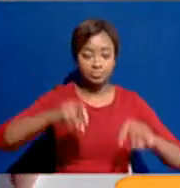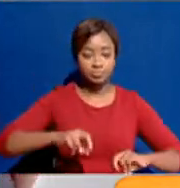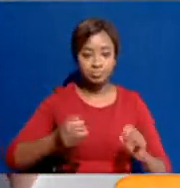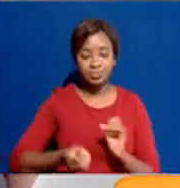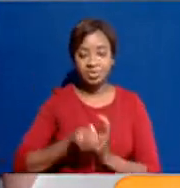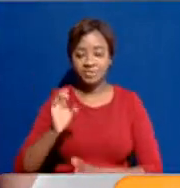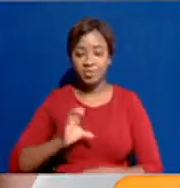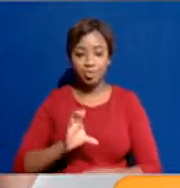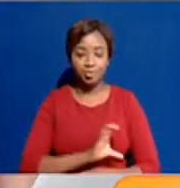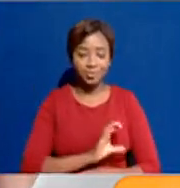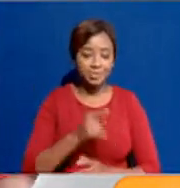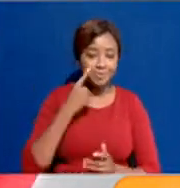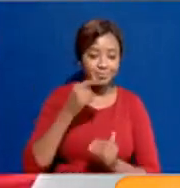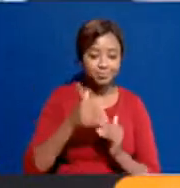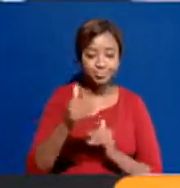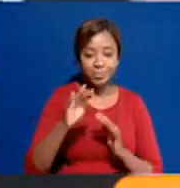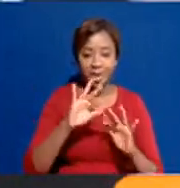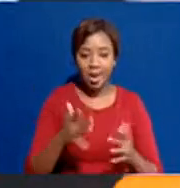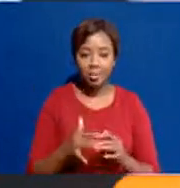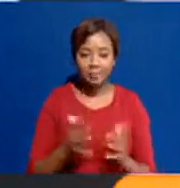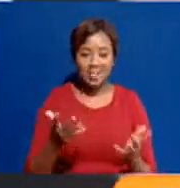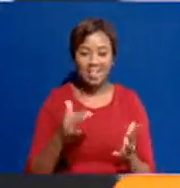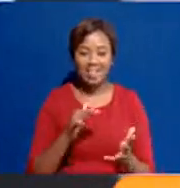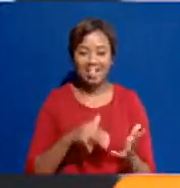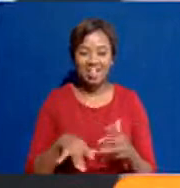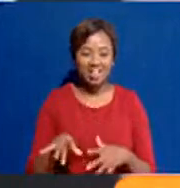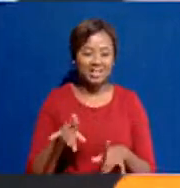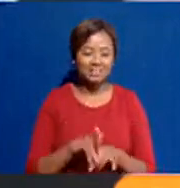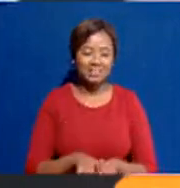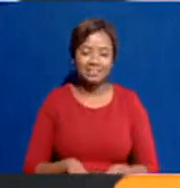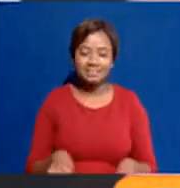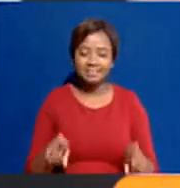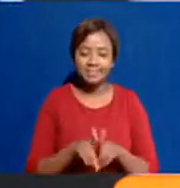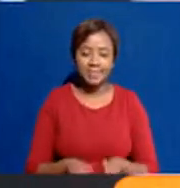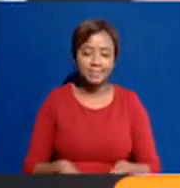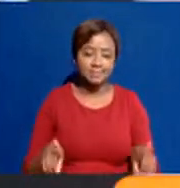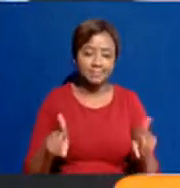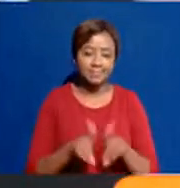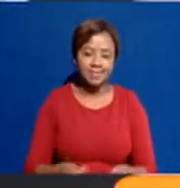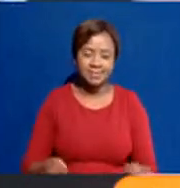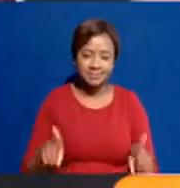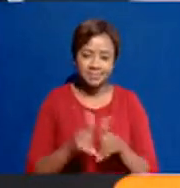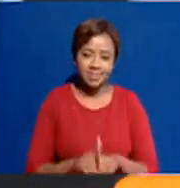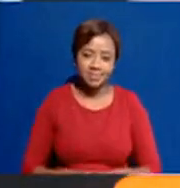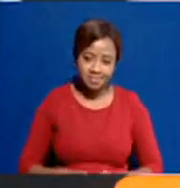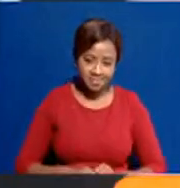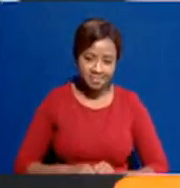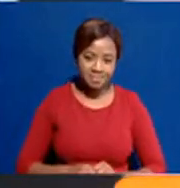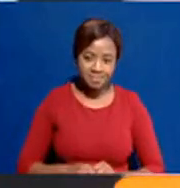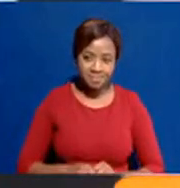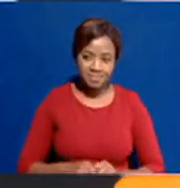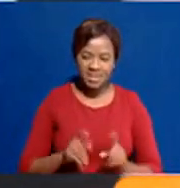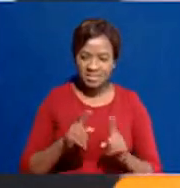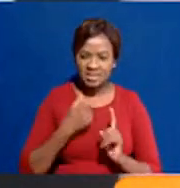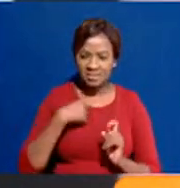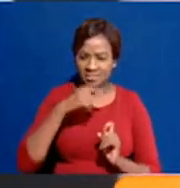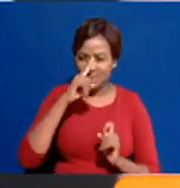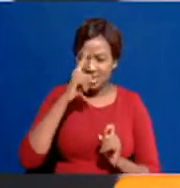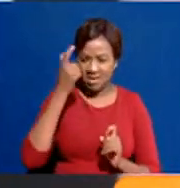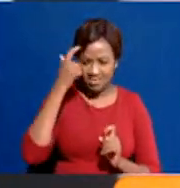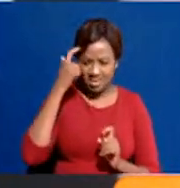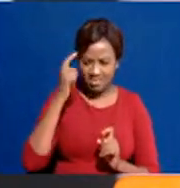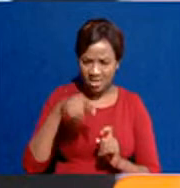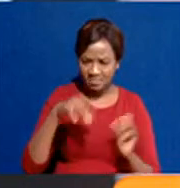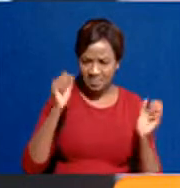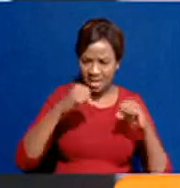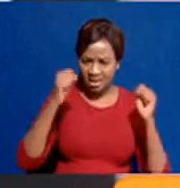what we can do, change. Because as Sam was talking, I even remembered that this agreements, political agreements, started way back during the time of